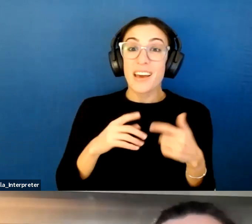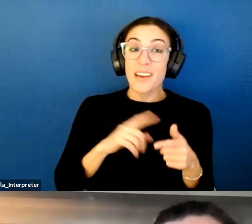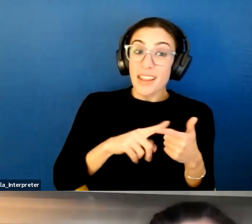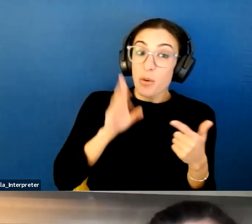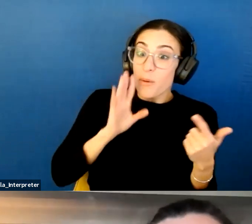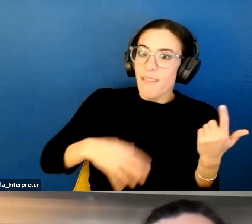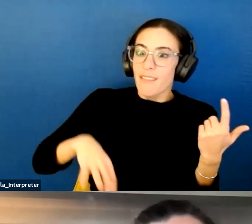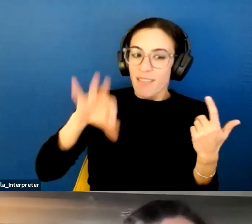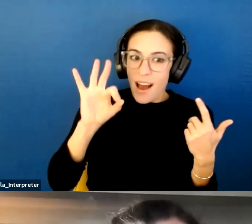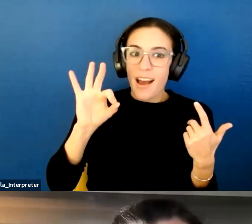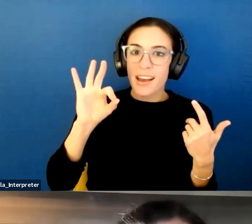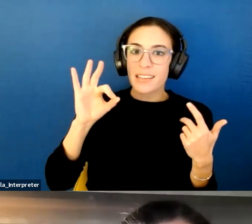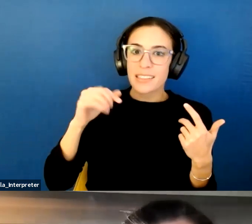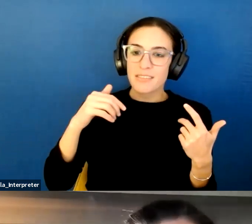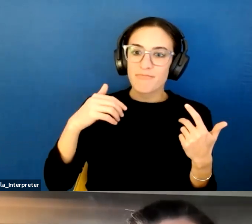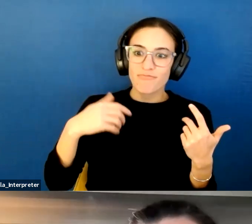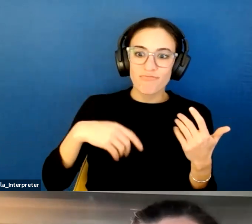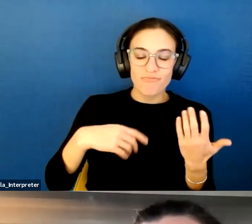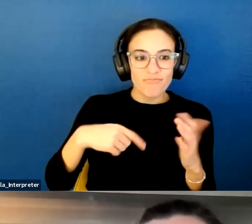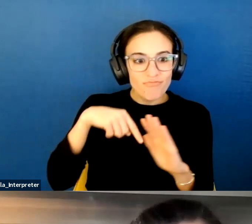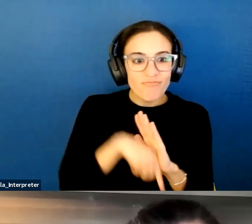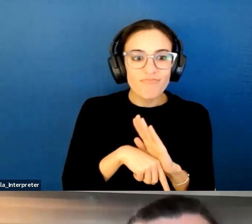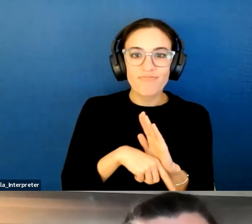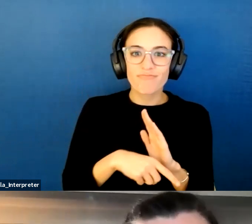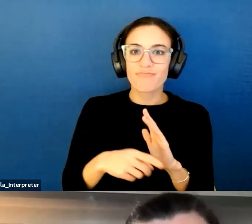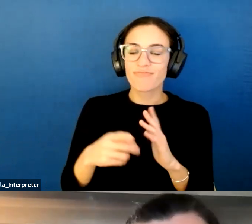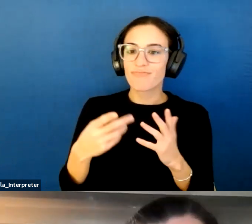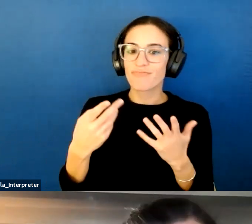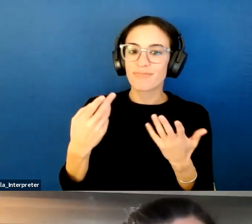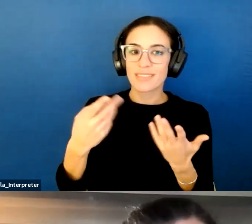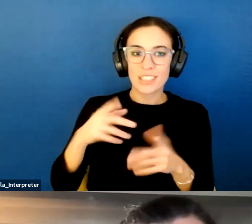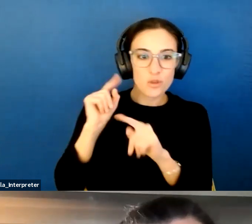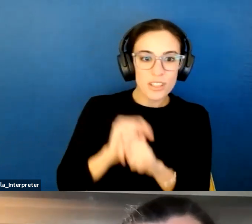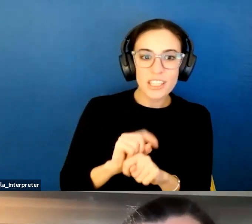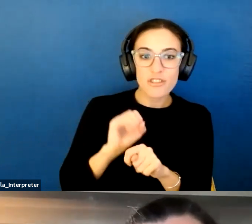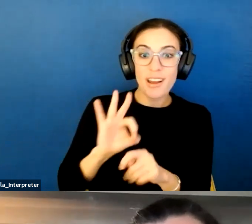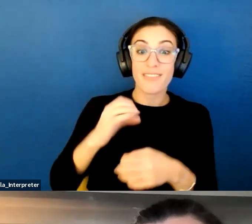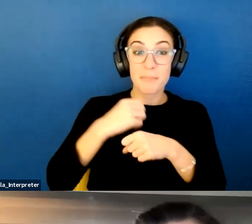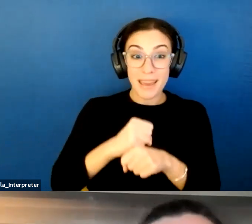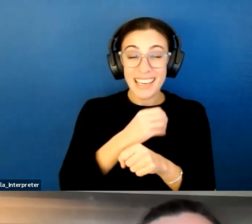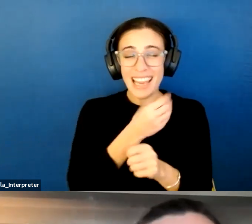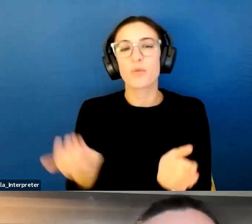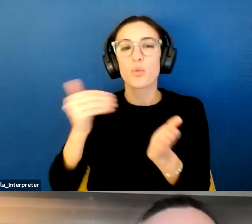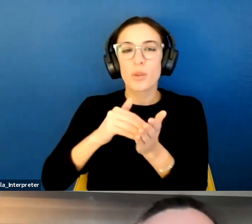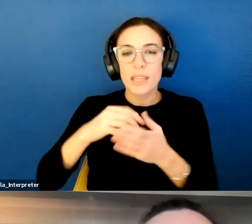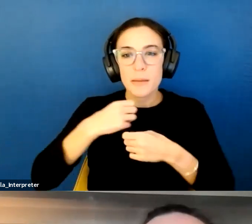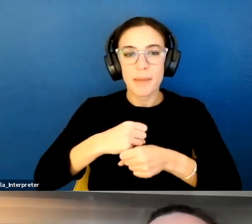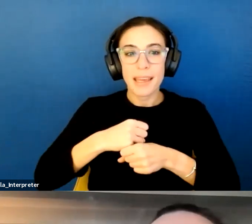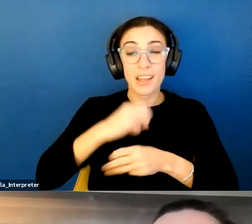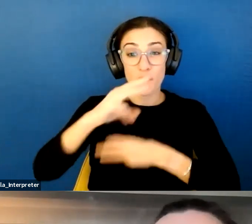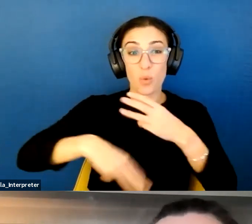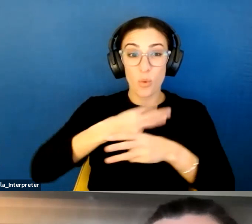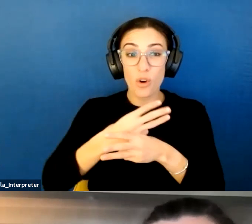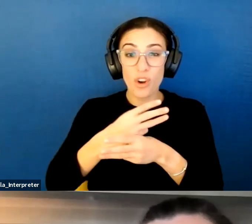intellectual and creative and designerly tradition, again, of making and remaking that world in desirable futures